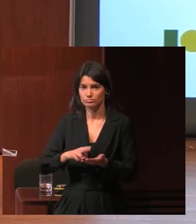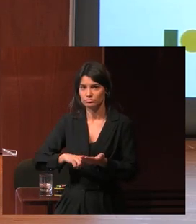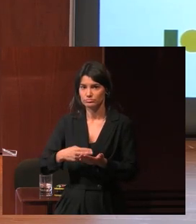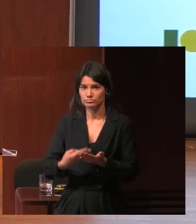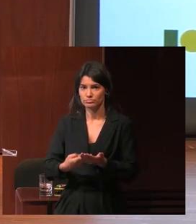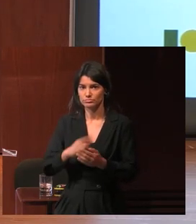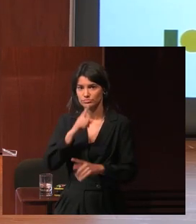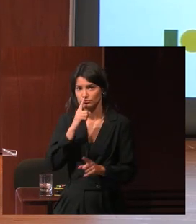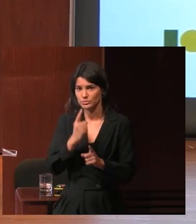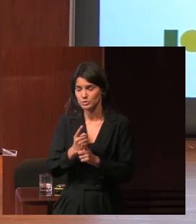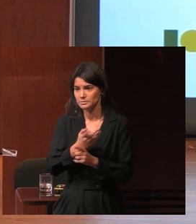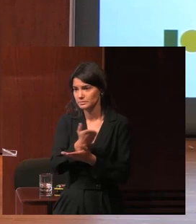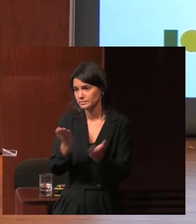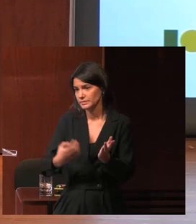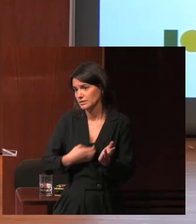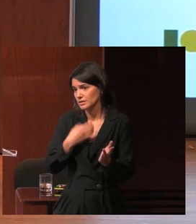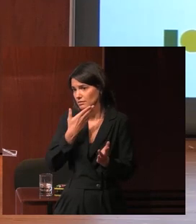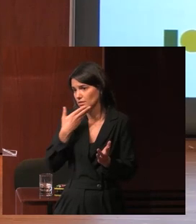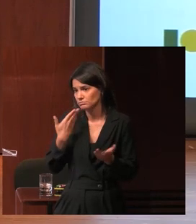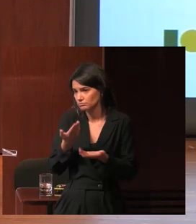comfortable doing that.